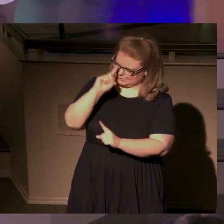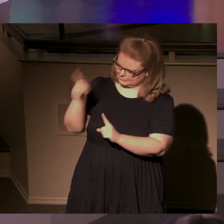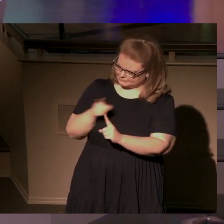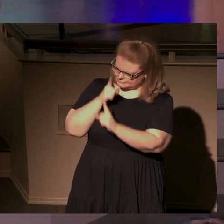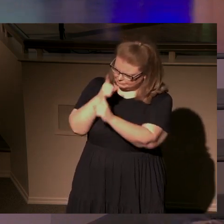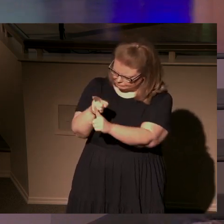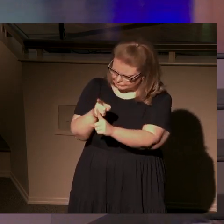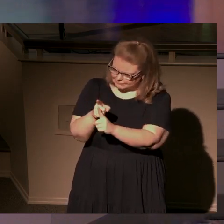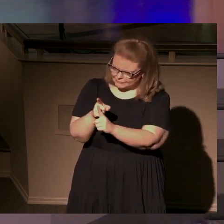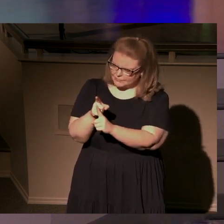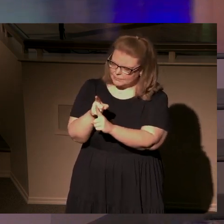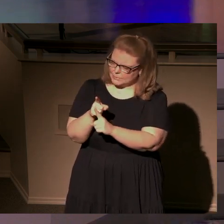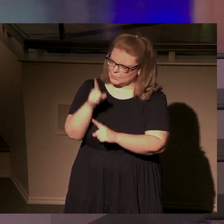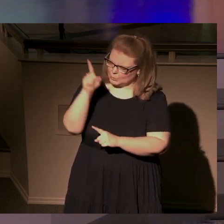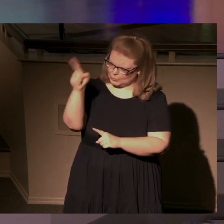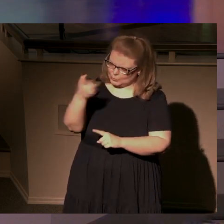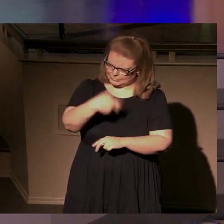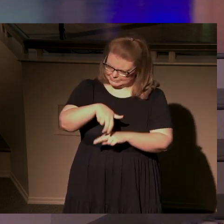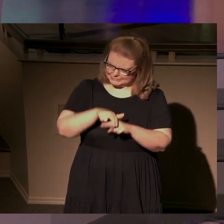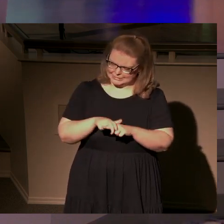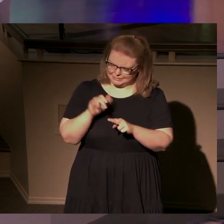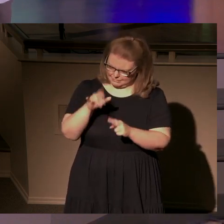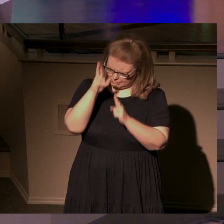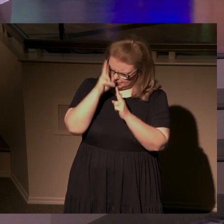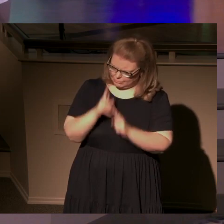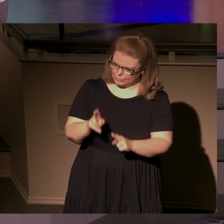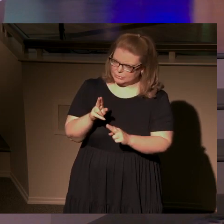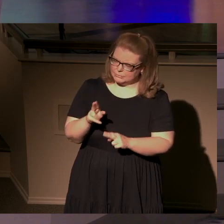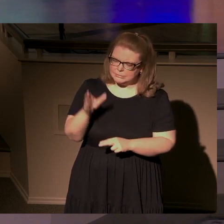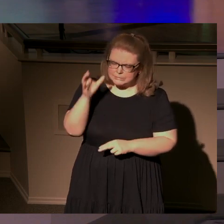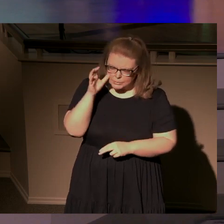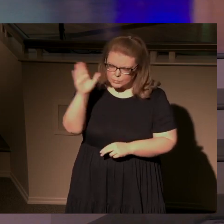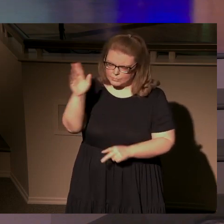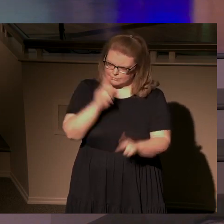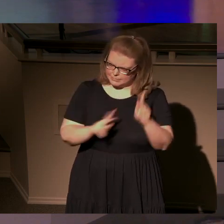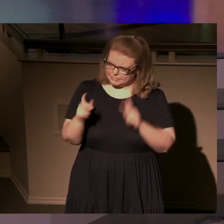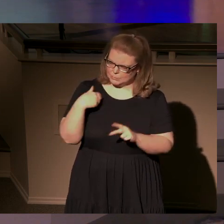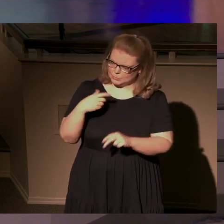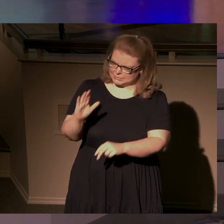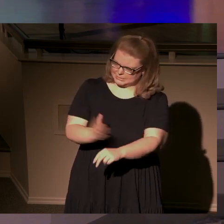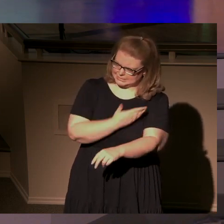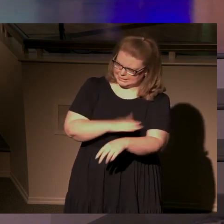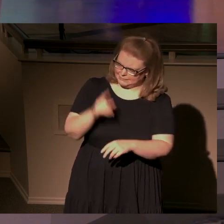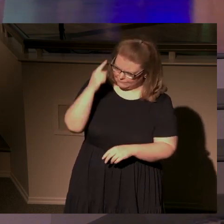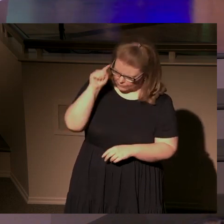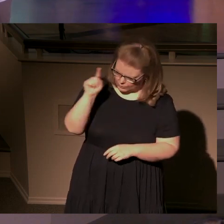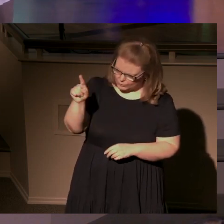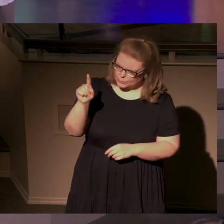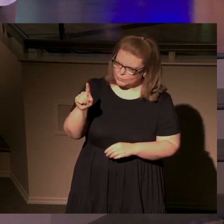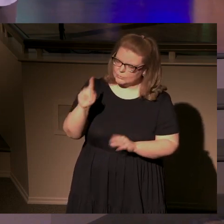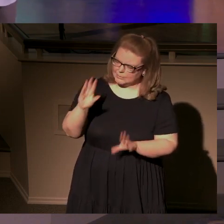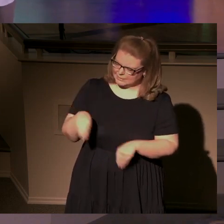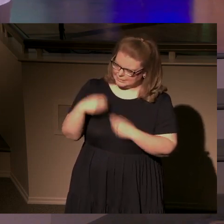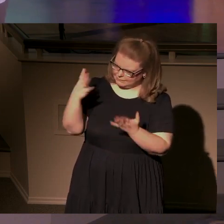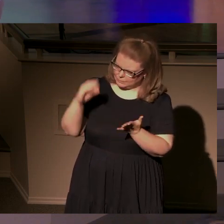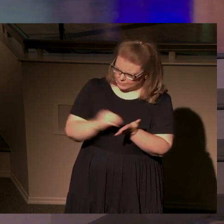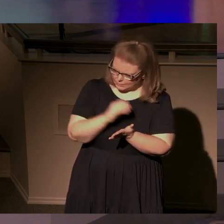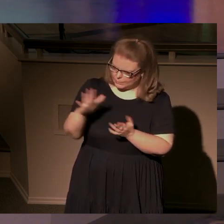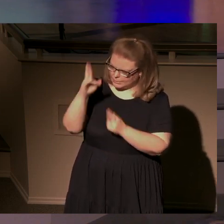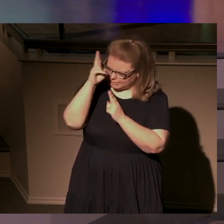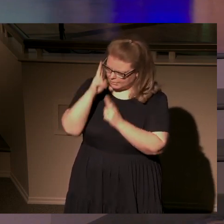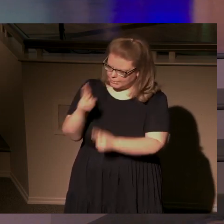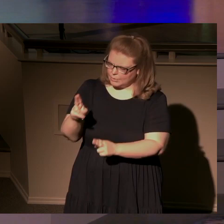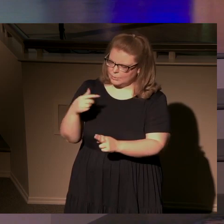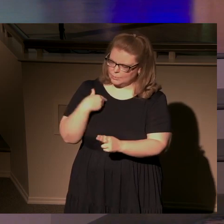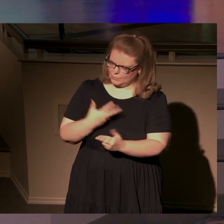Lord, that seat of honor and hear your people as we sing these songs to you. Be glorified and honored. Lord, we seek